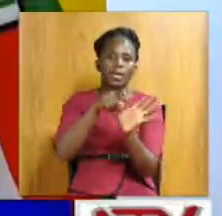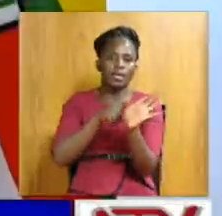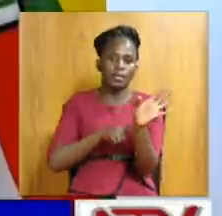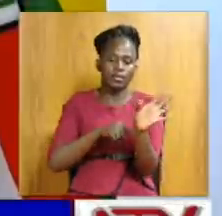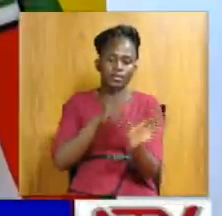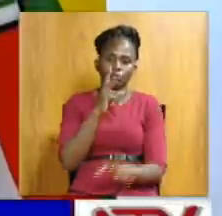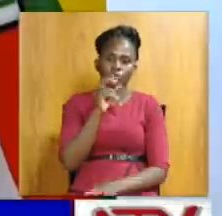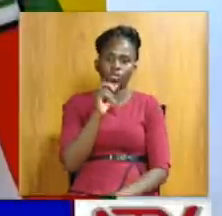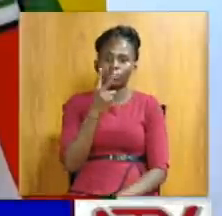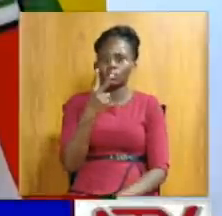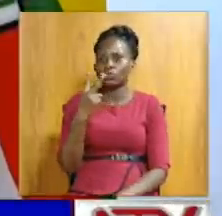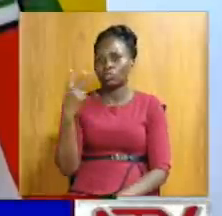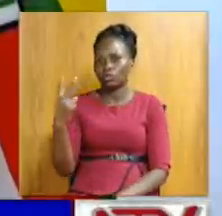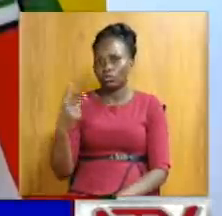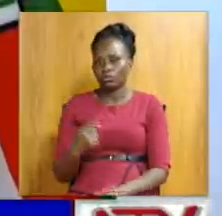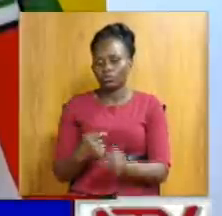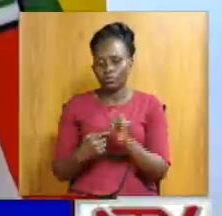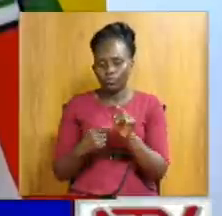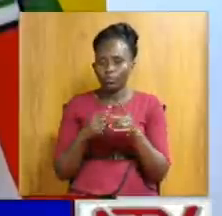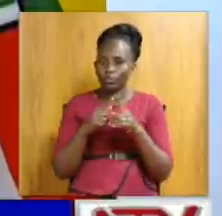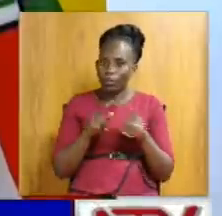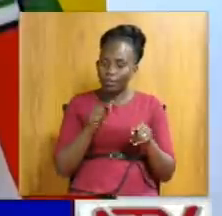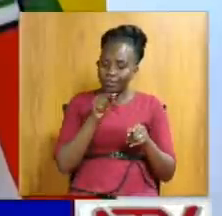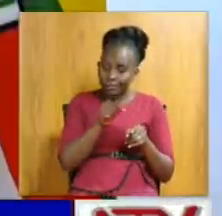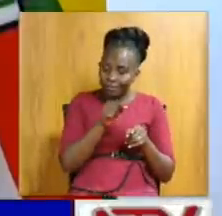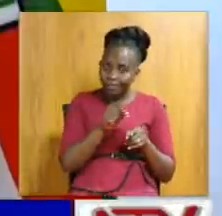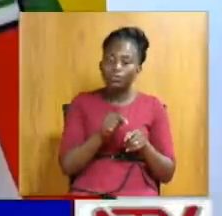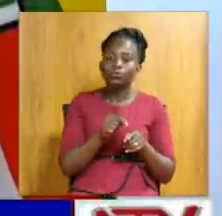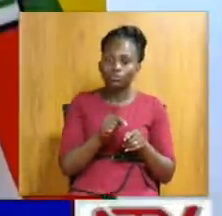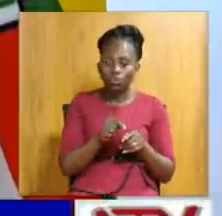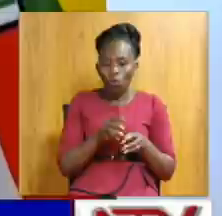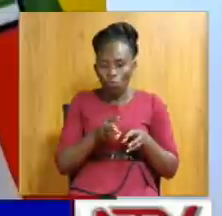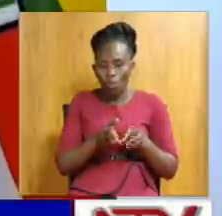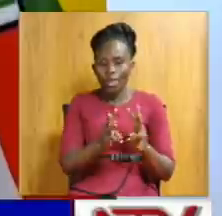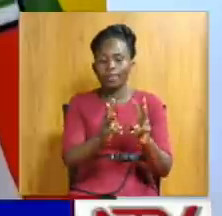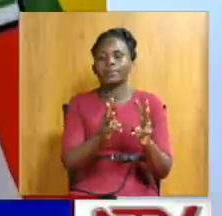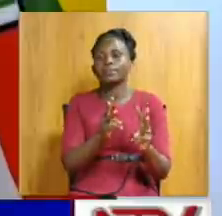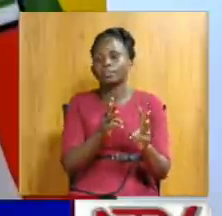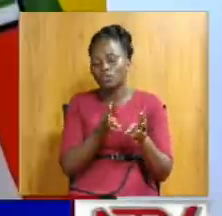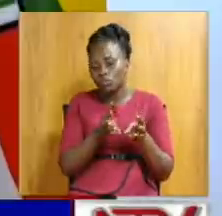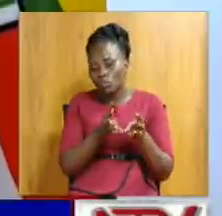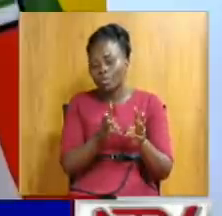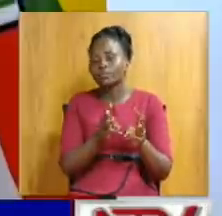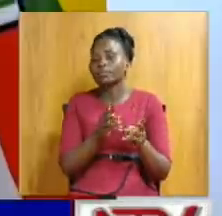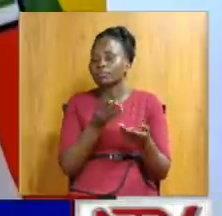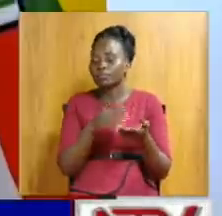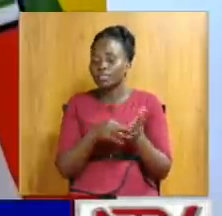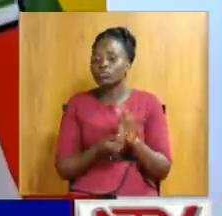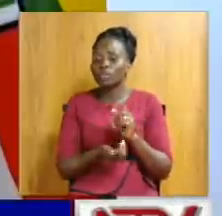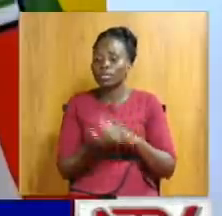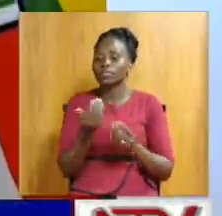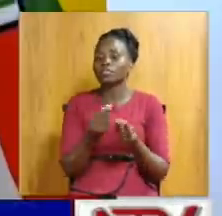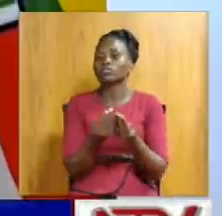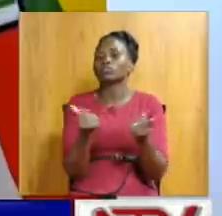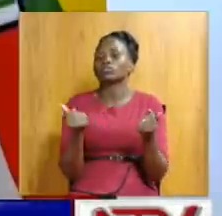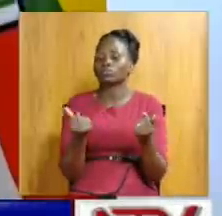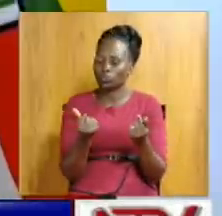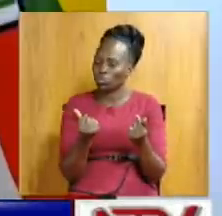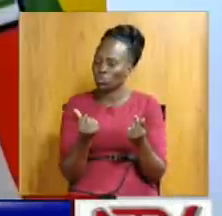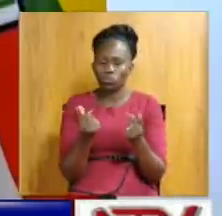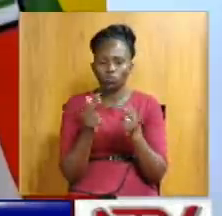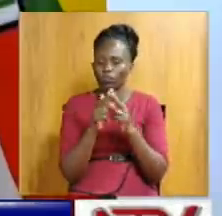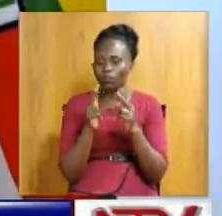2022. This would be a pathfinder in terms of medical care. It would be a landmark.